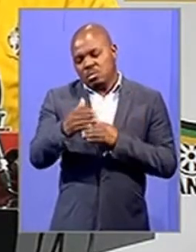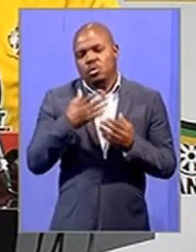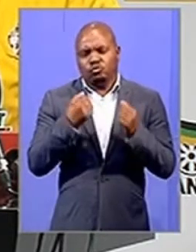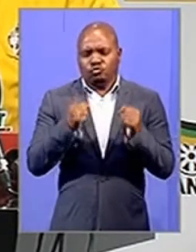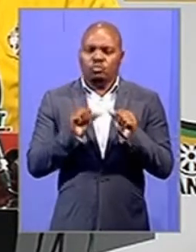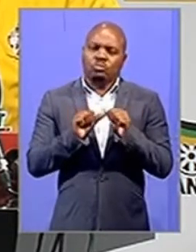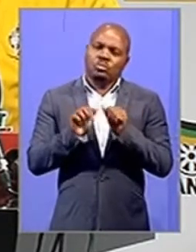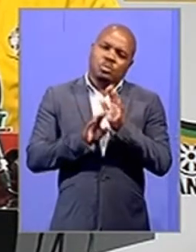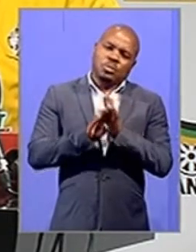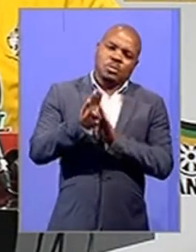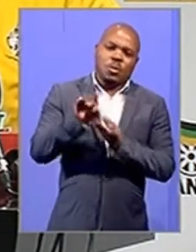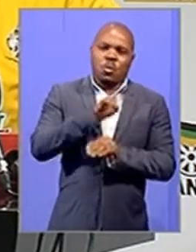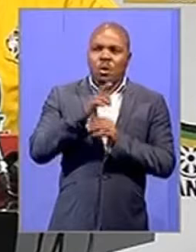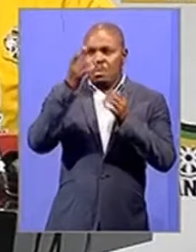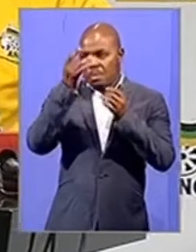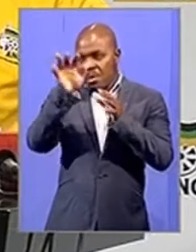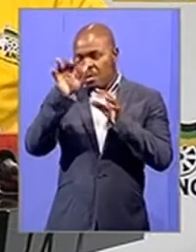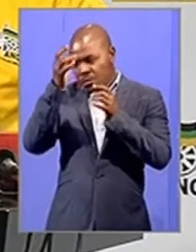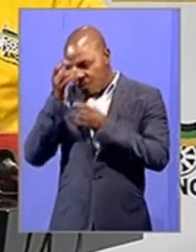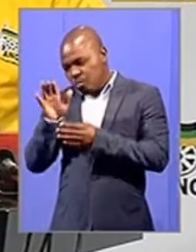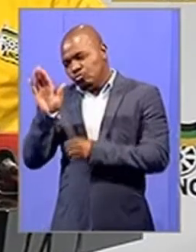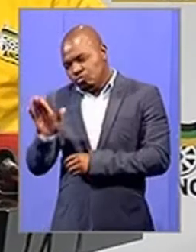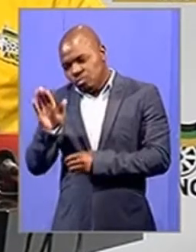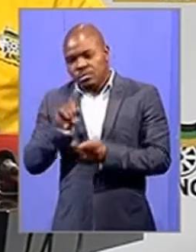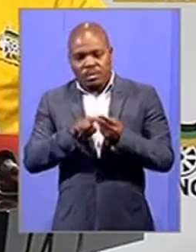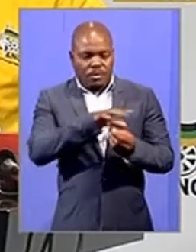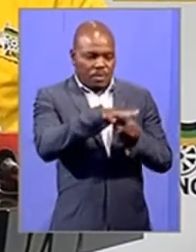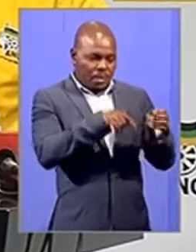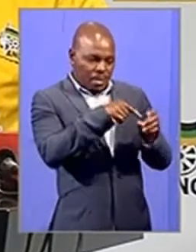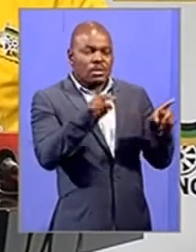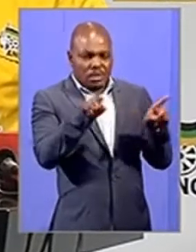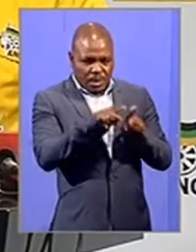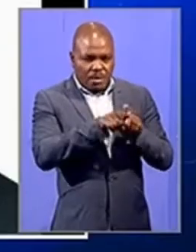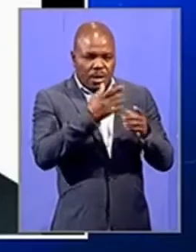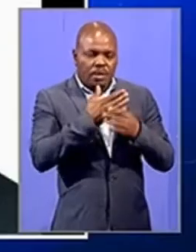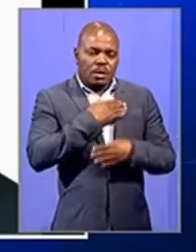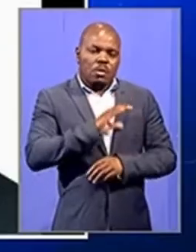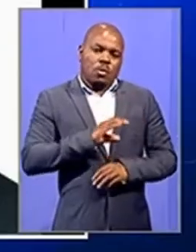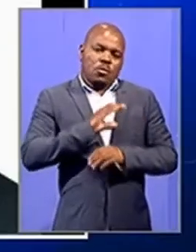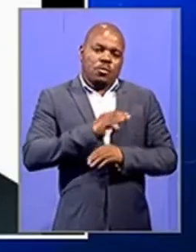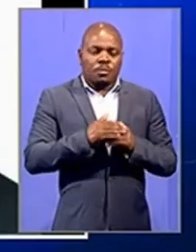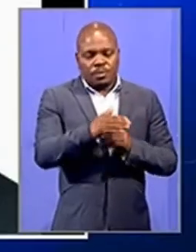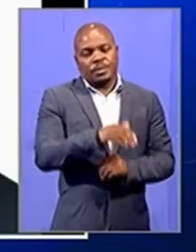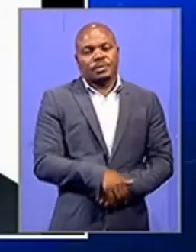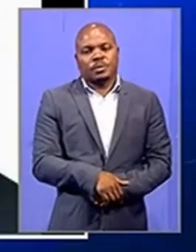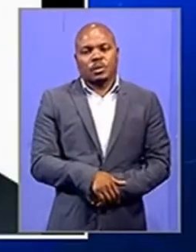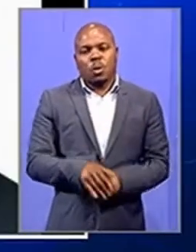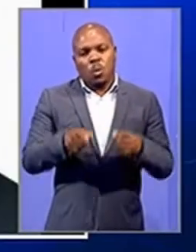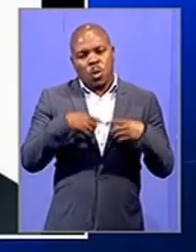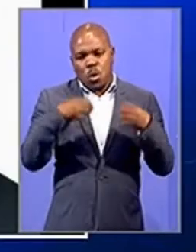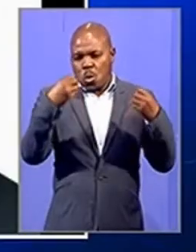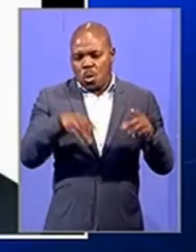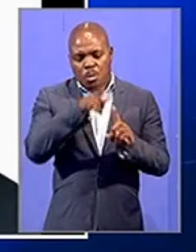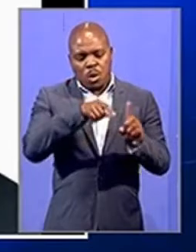strength in the many messages of condolences and that the family can also find comfort. We have lost